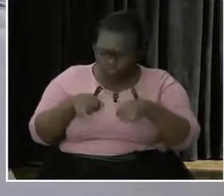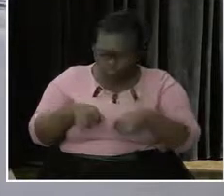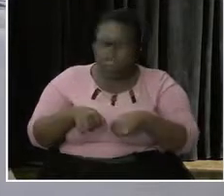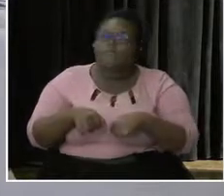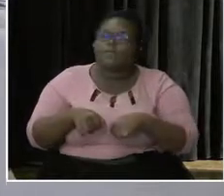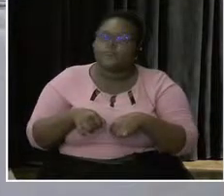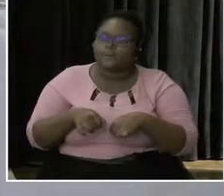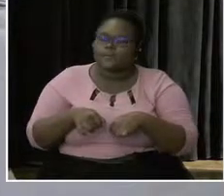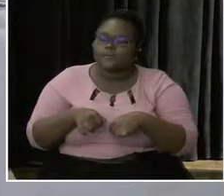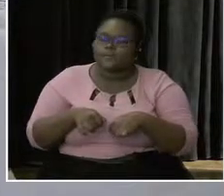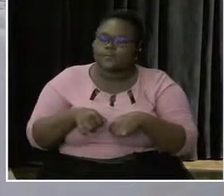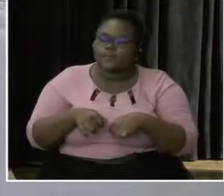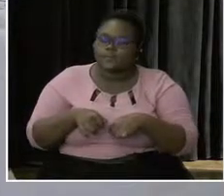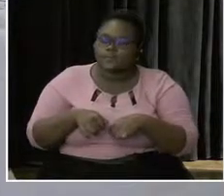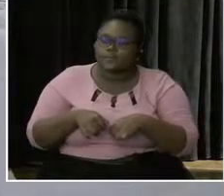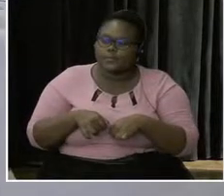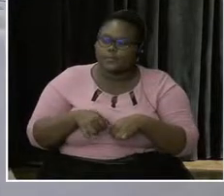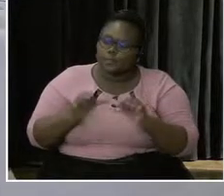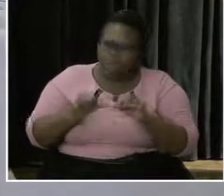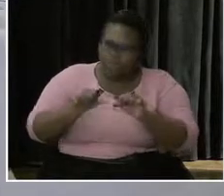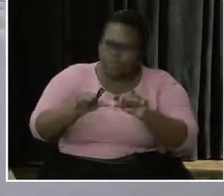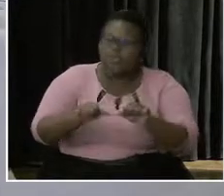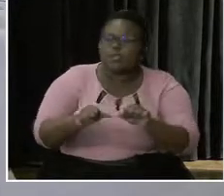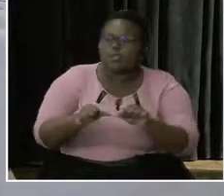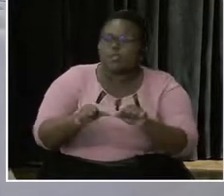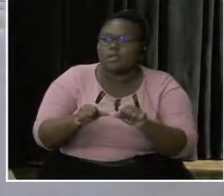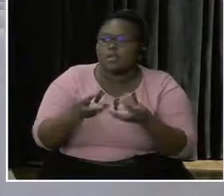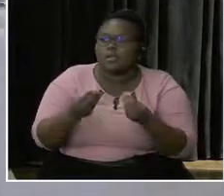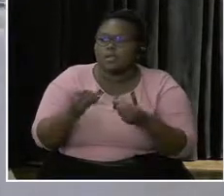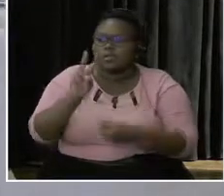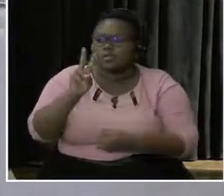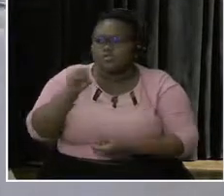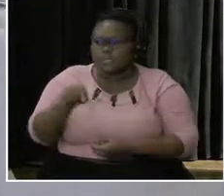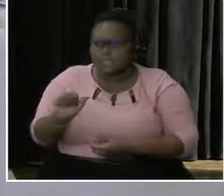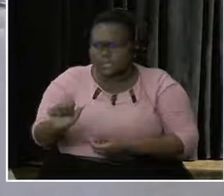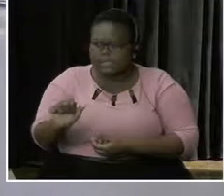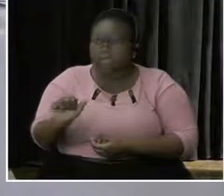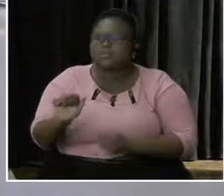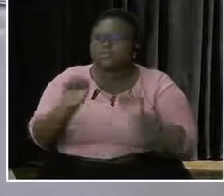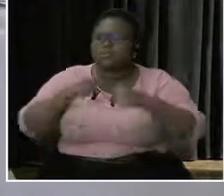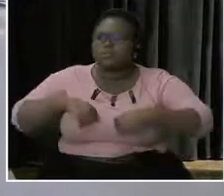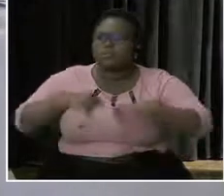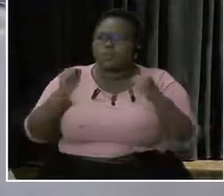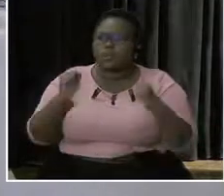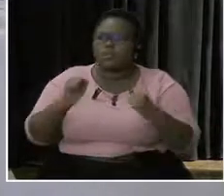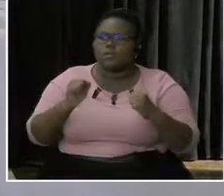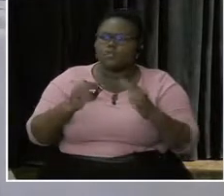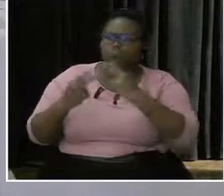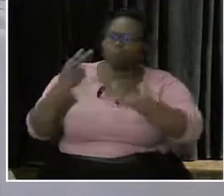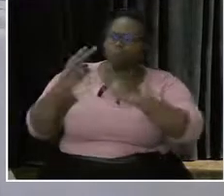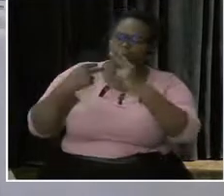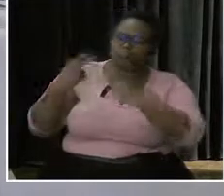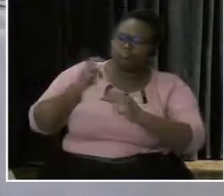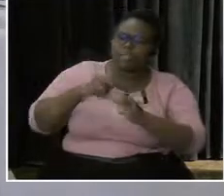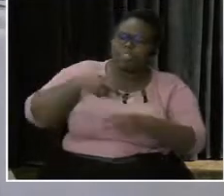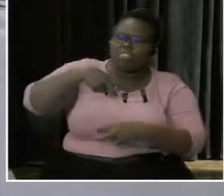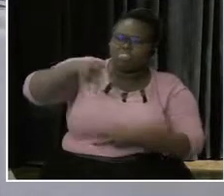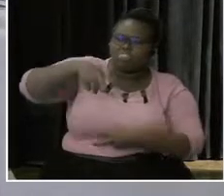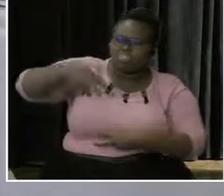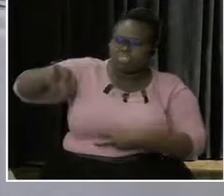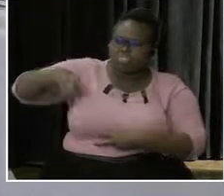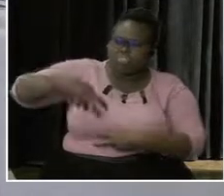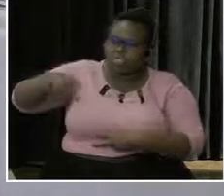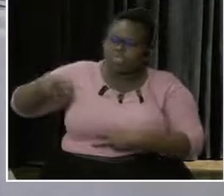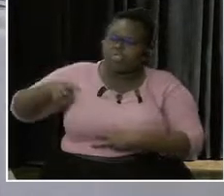Agreed. The recommendation is carried. Item 2.6, approval to review tourism visitor marketing strategy for